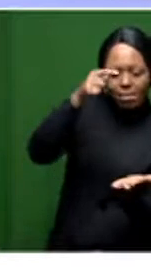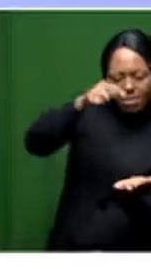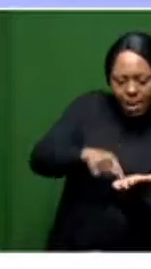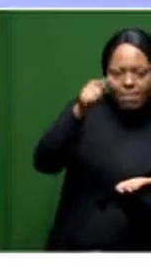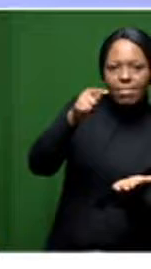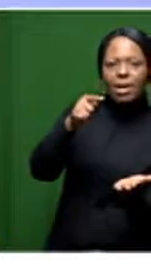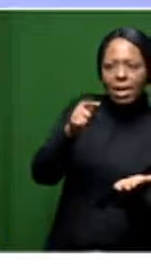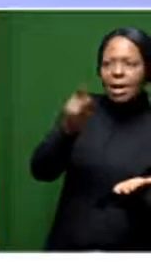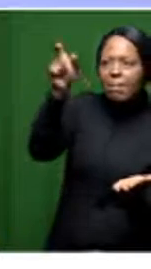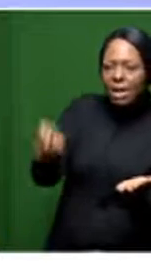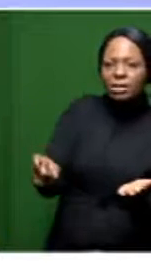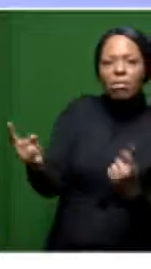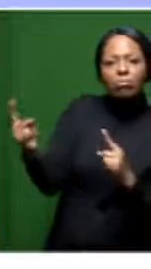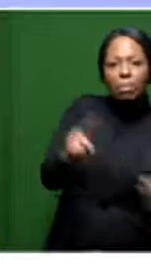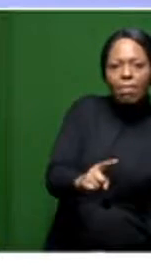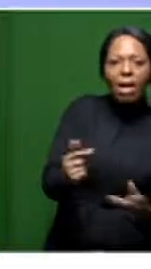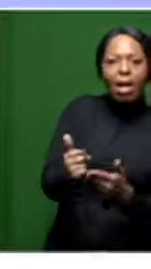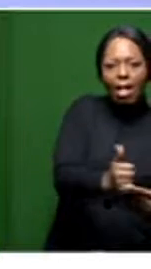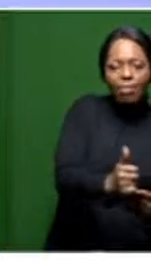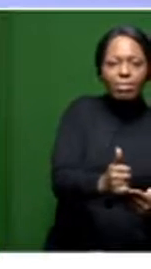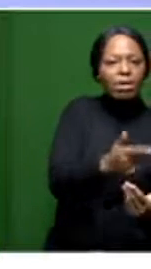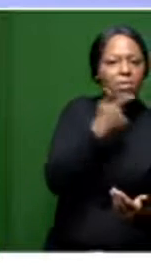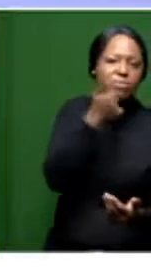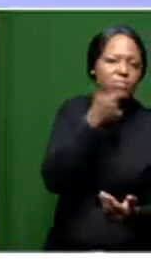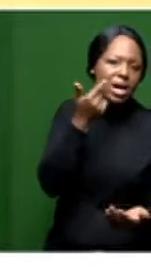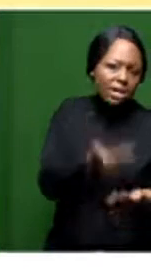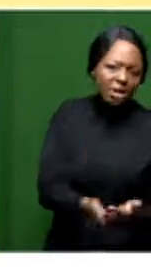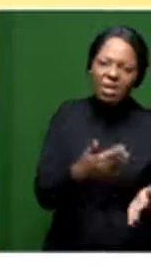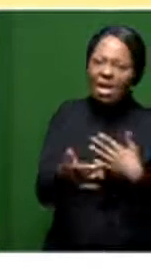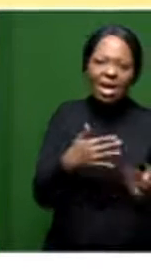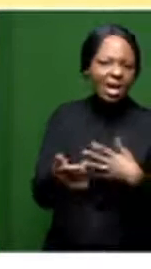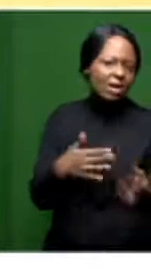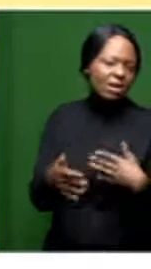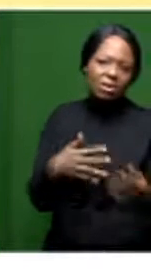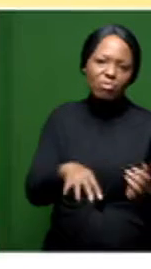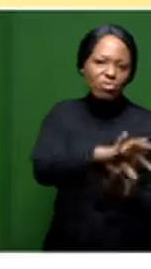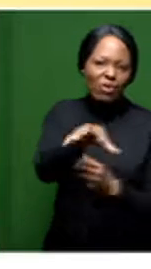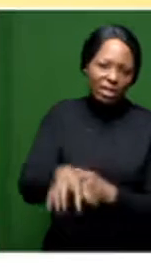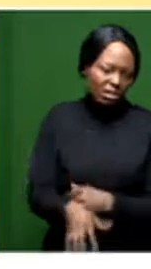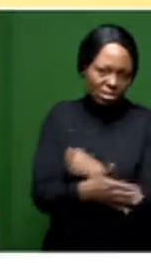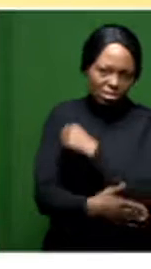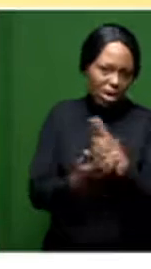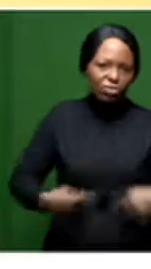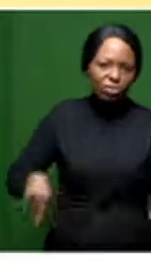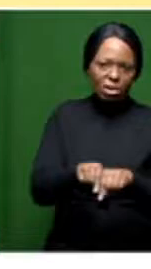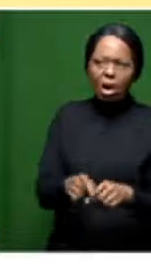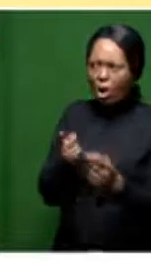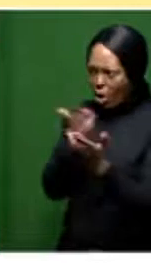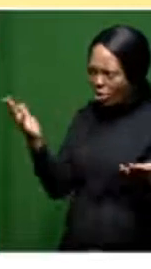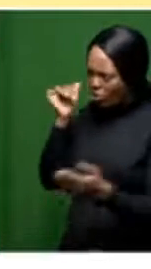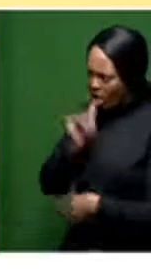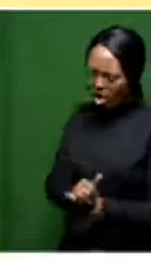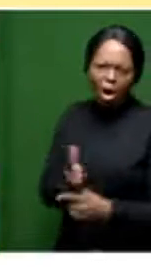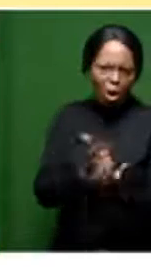closest person to come and help them anywhere in the country. When did you launch, or is it on at the moment? It's launched, it's launched, and what's